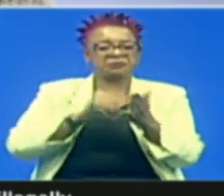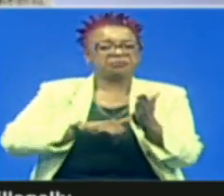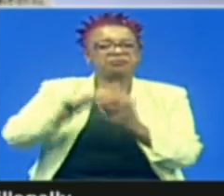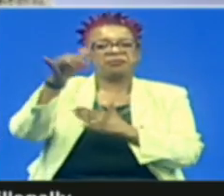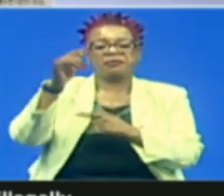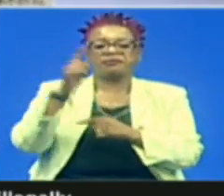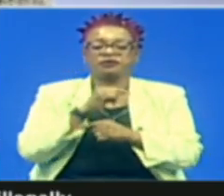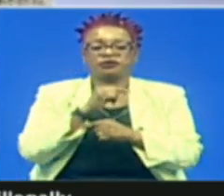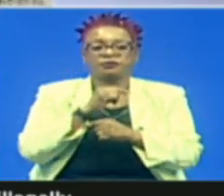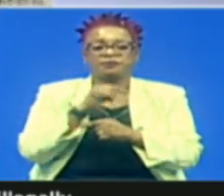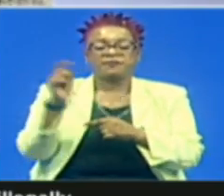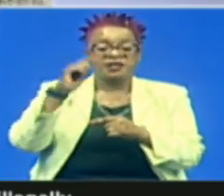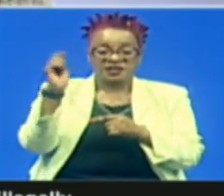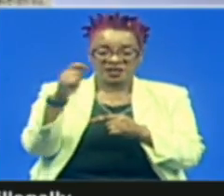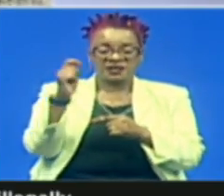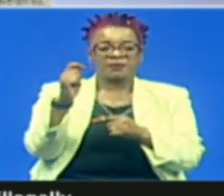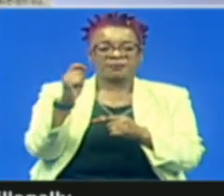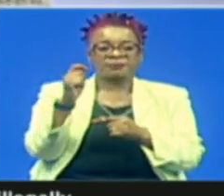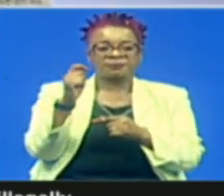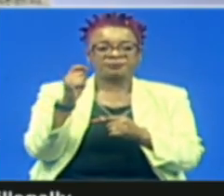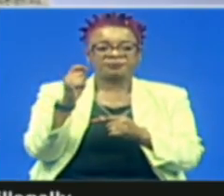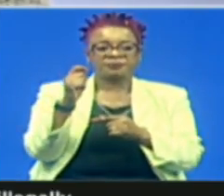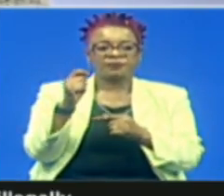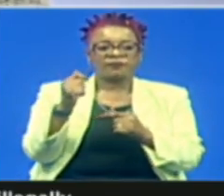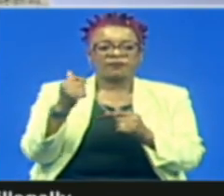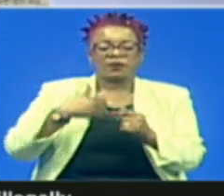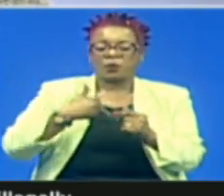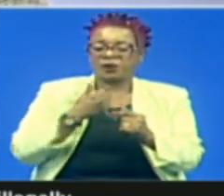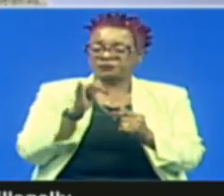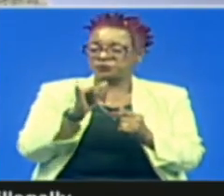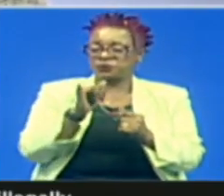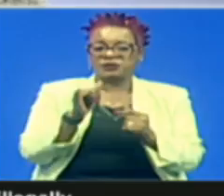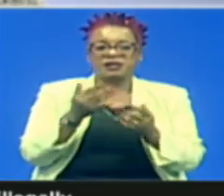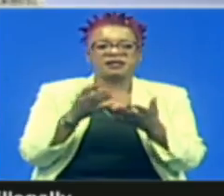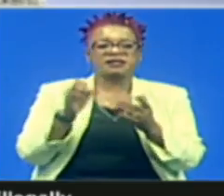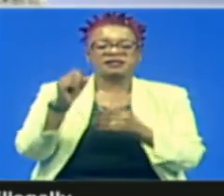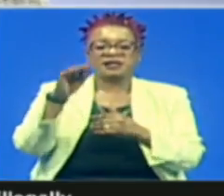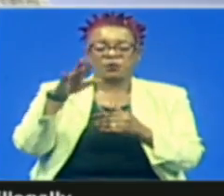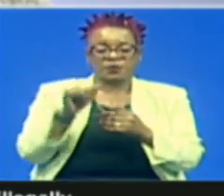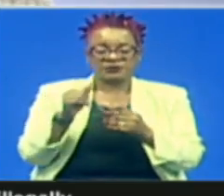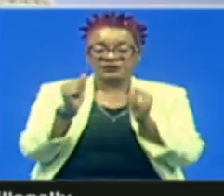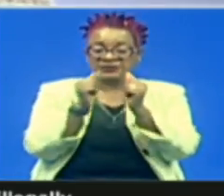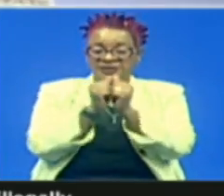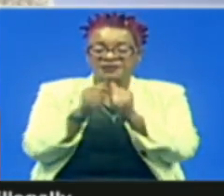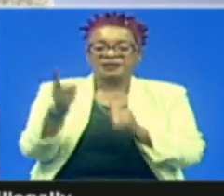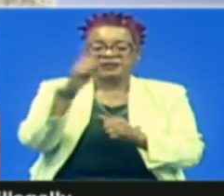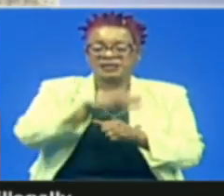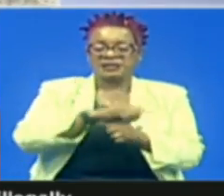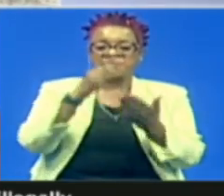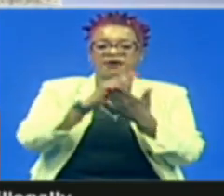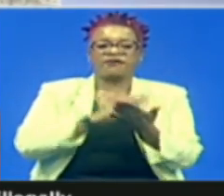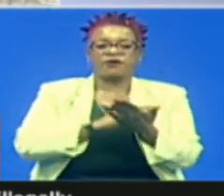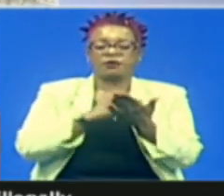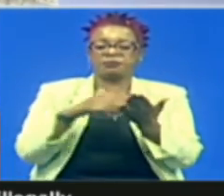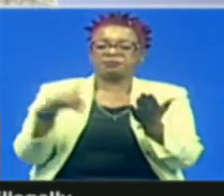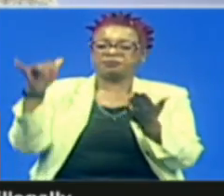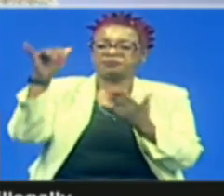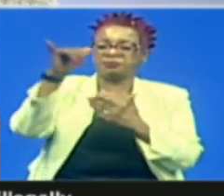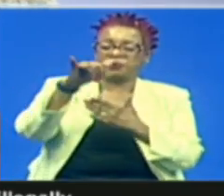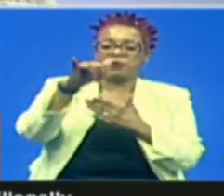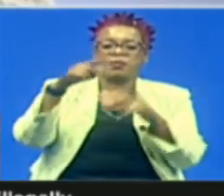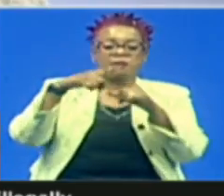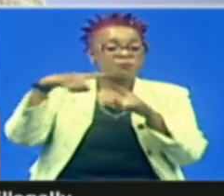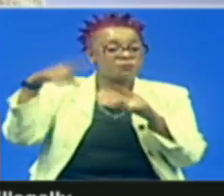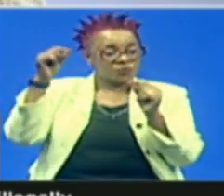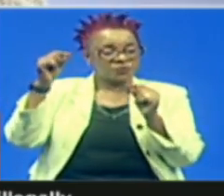Well, in Kenya, though eyes and thoughts were not cast skywards, 10 days before the moon landing, all attention was on a little